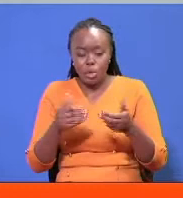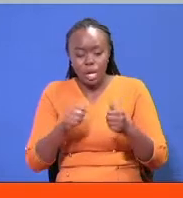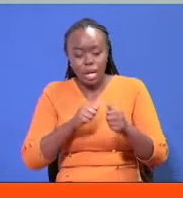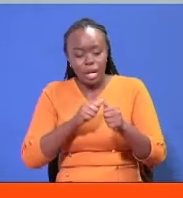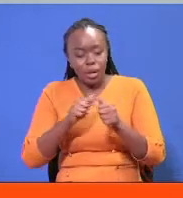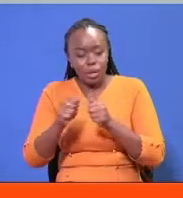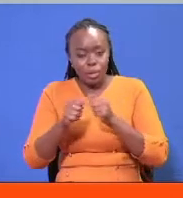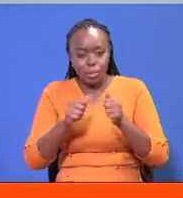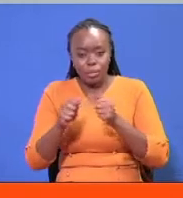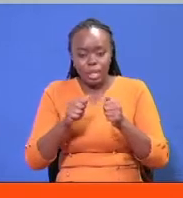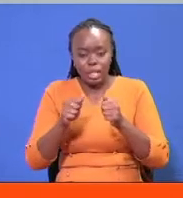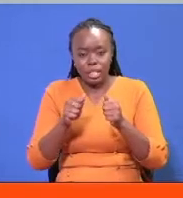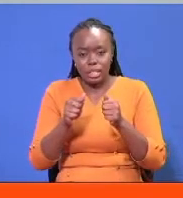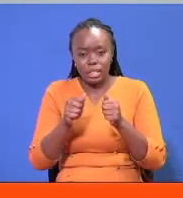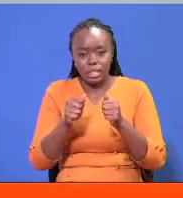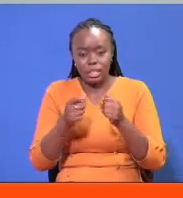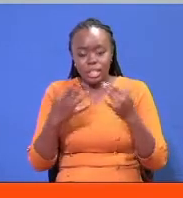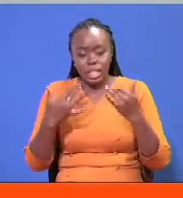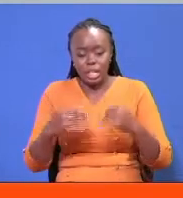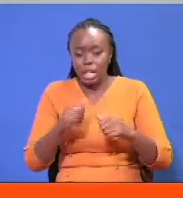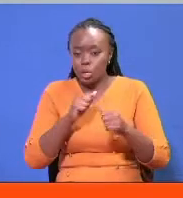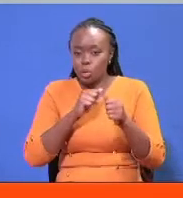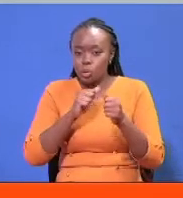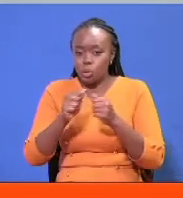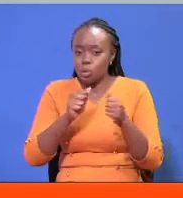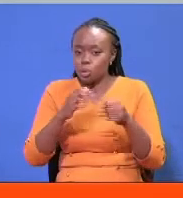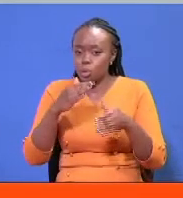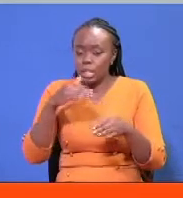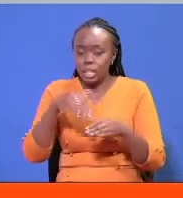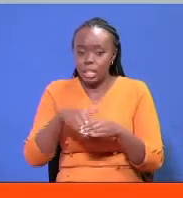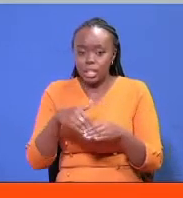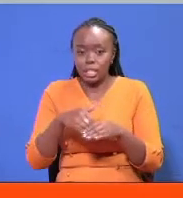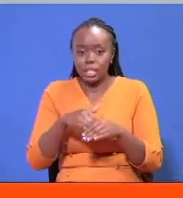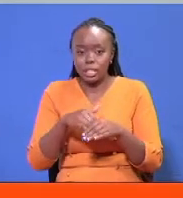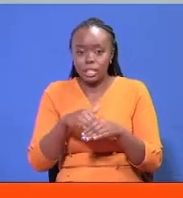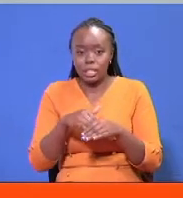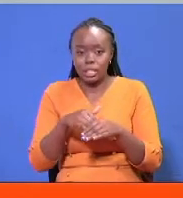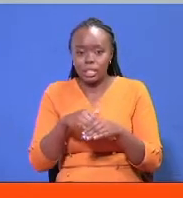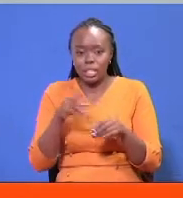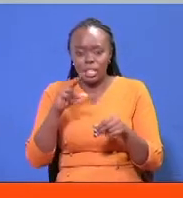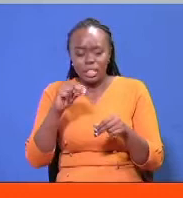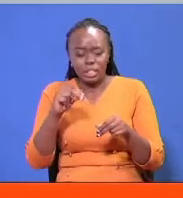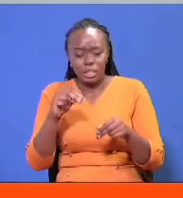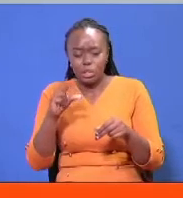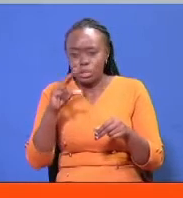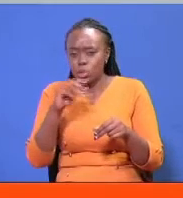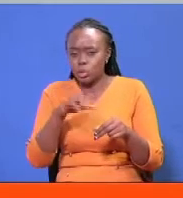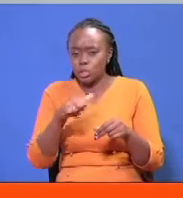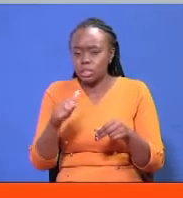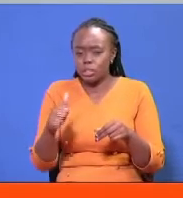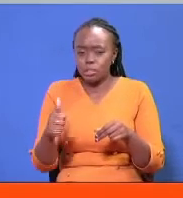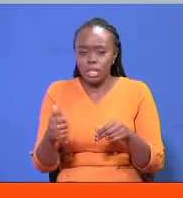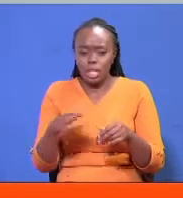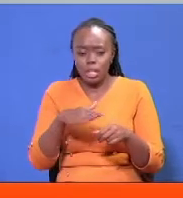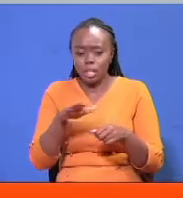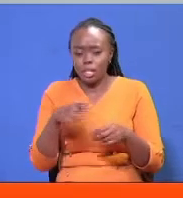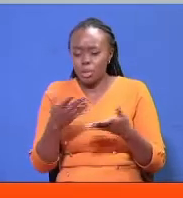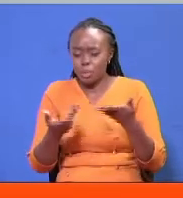were operating in not even a gray area, but I think a dark